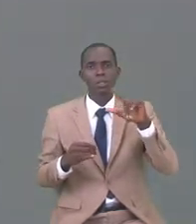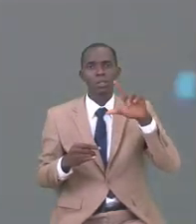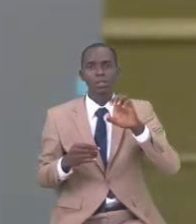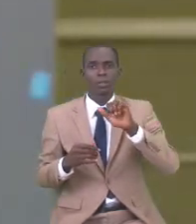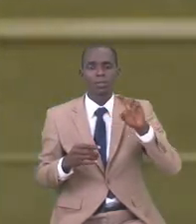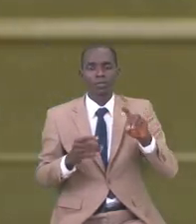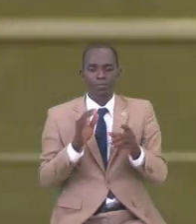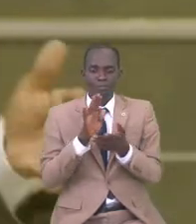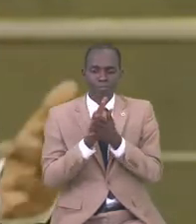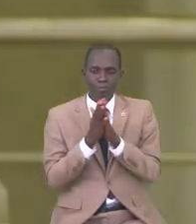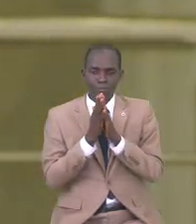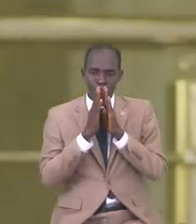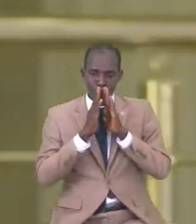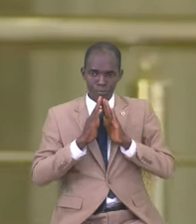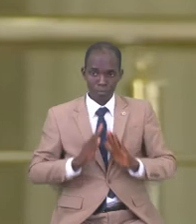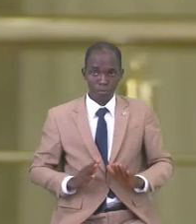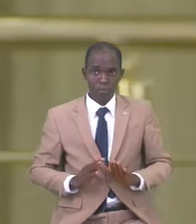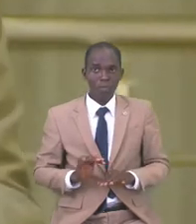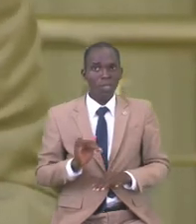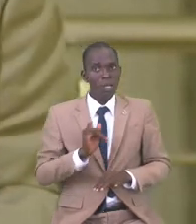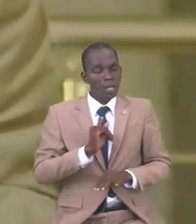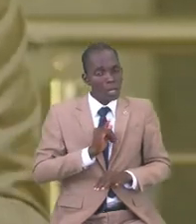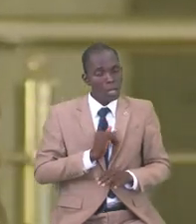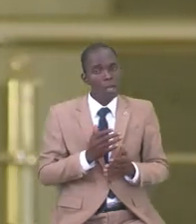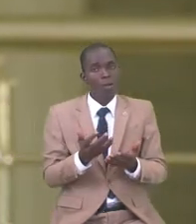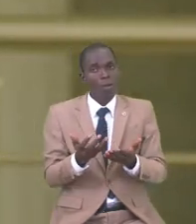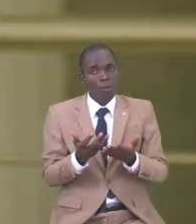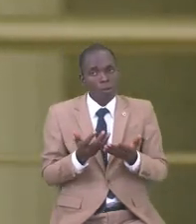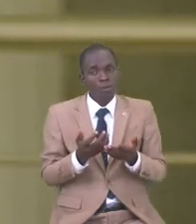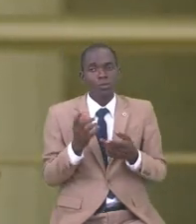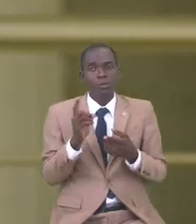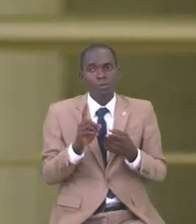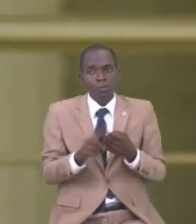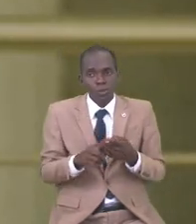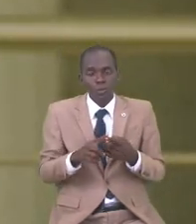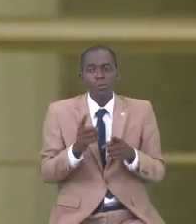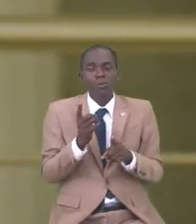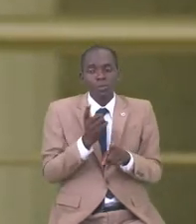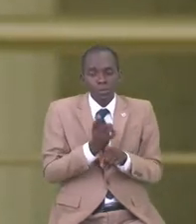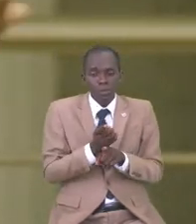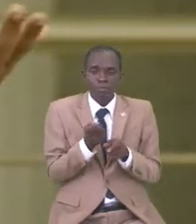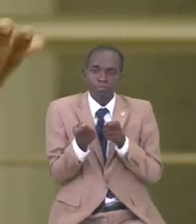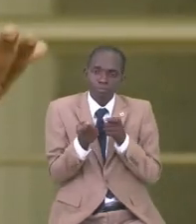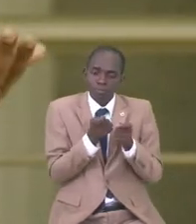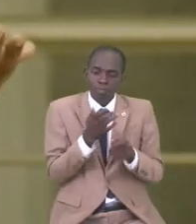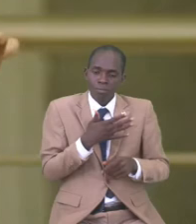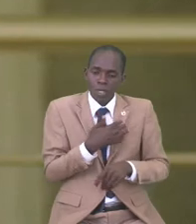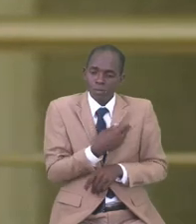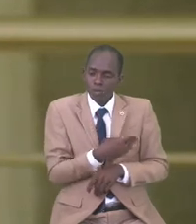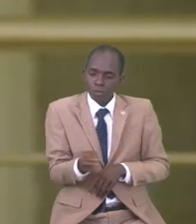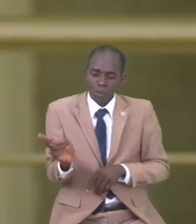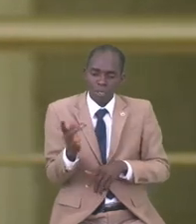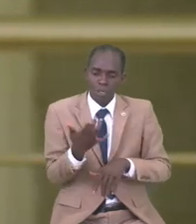kept quiet. I want to nurse my single life, miserable life, empty